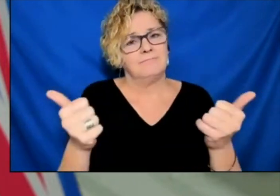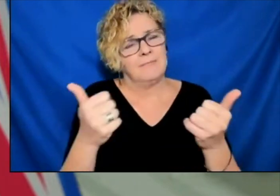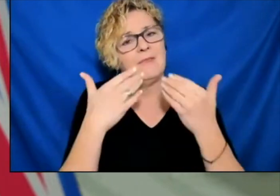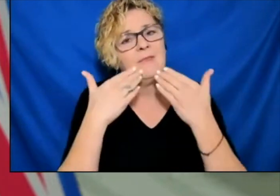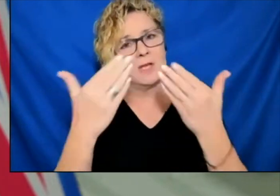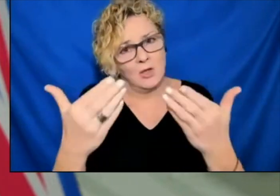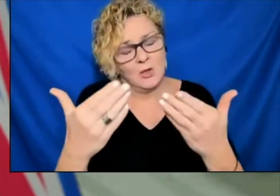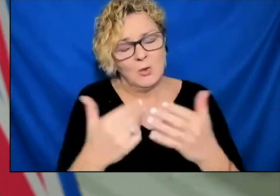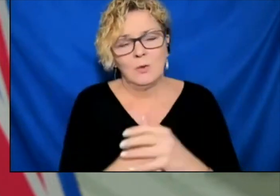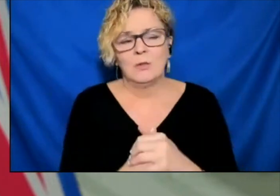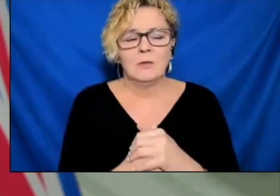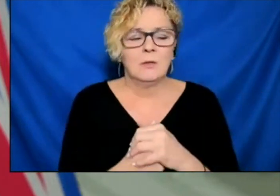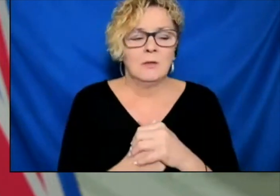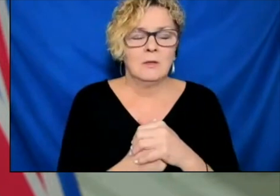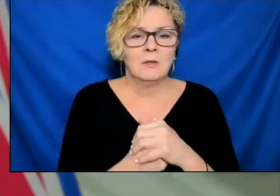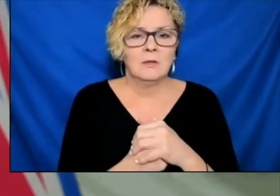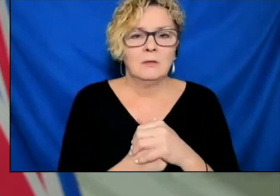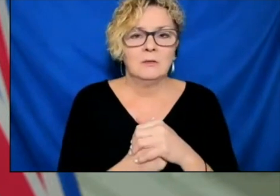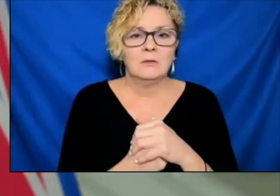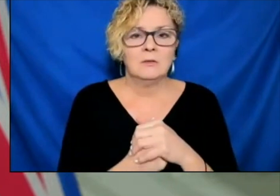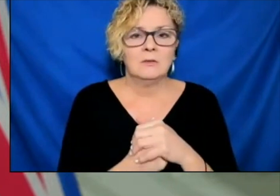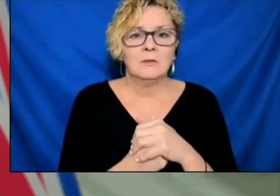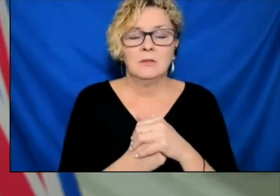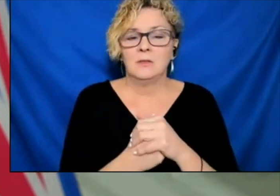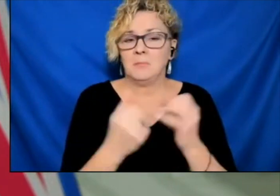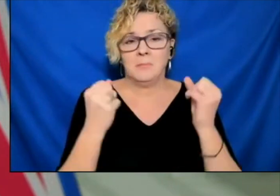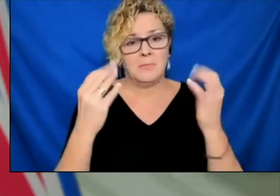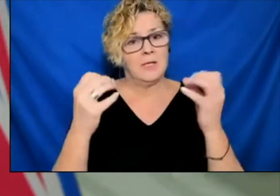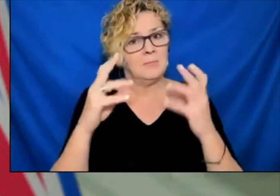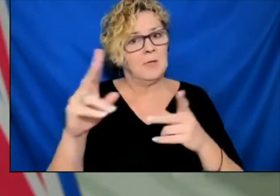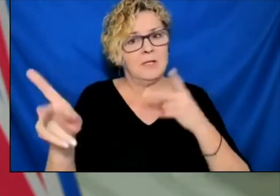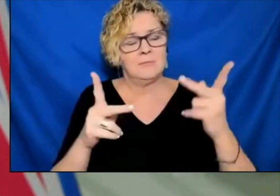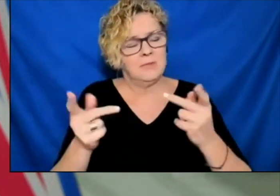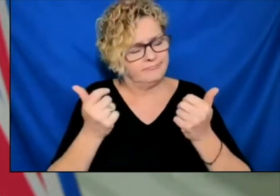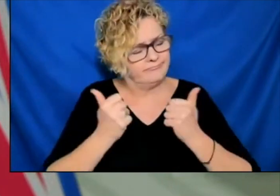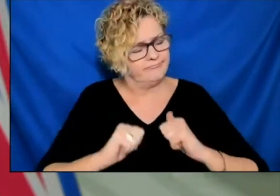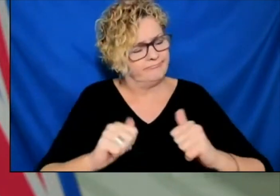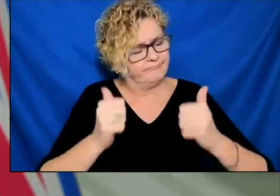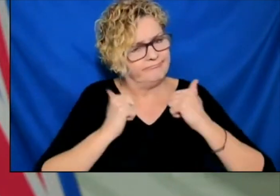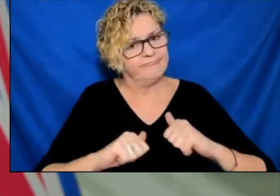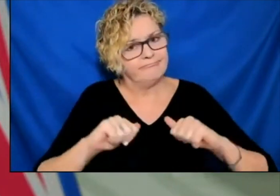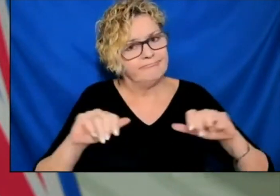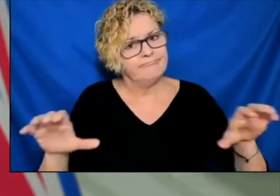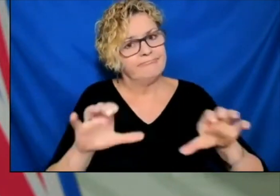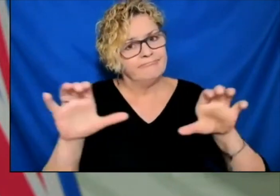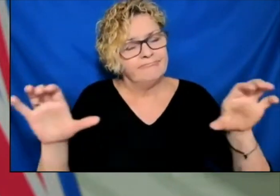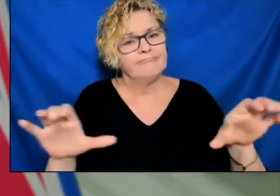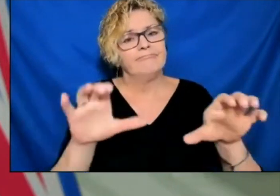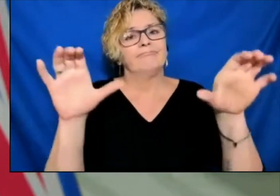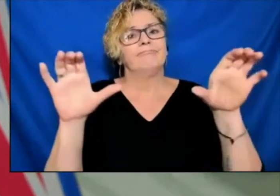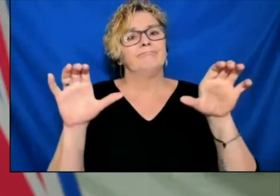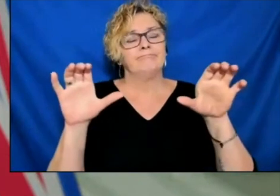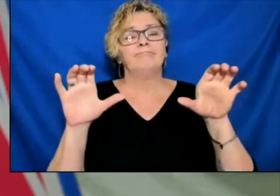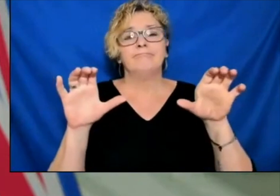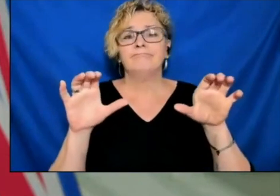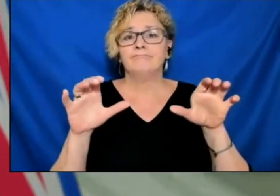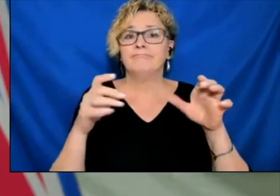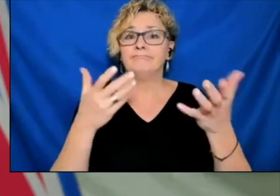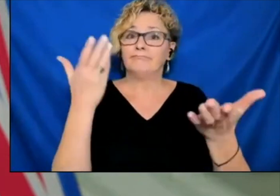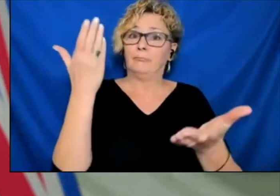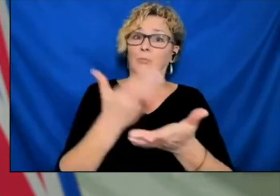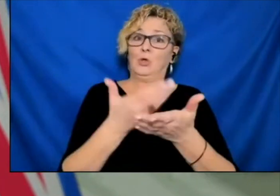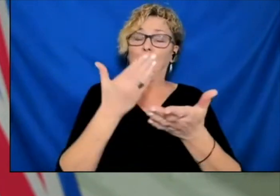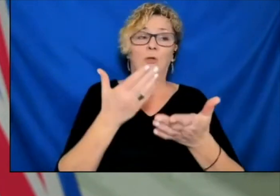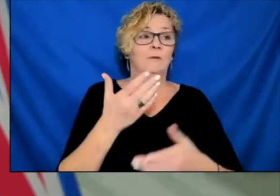It is a testament to the monumental efforts of everyone in the system that BC has been able to continue